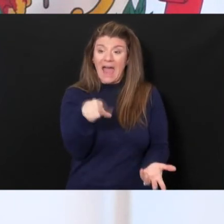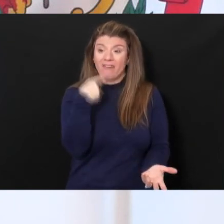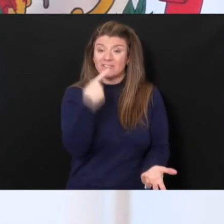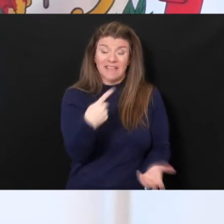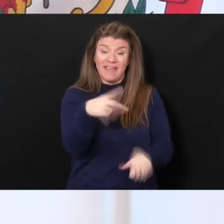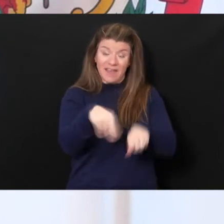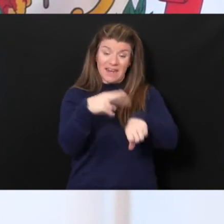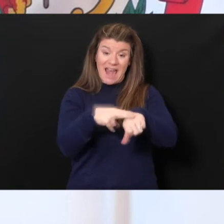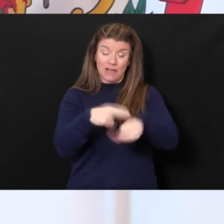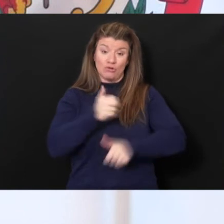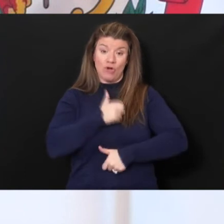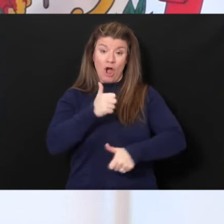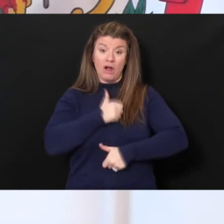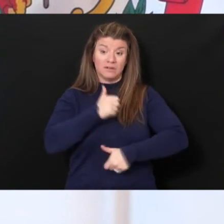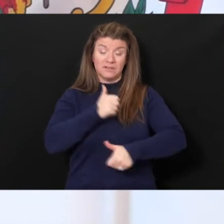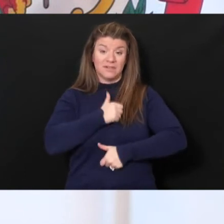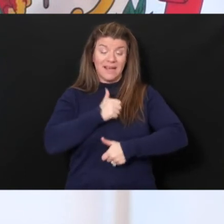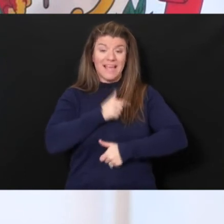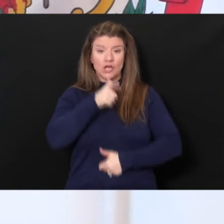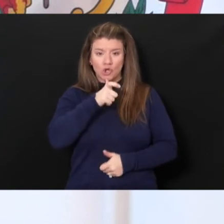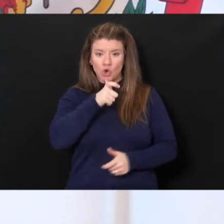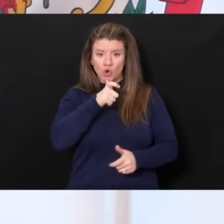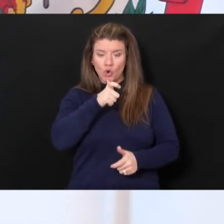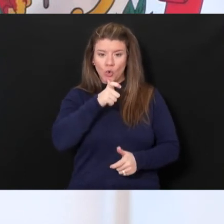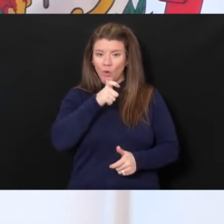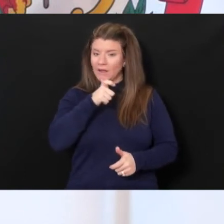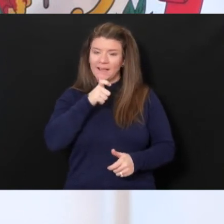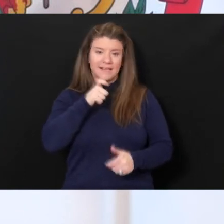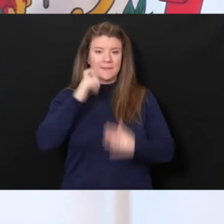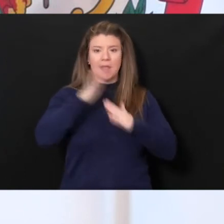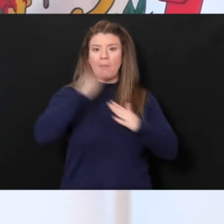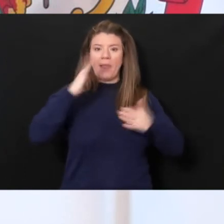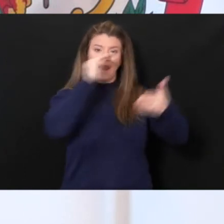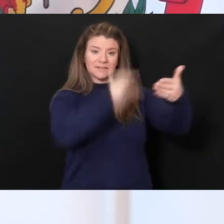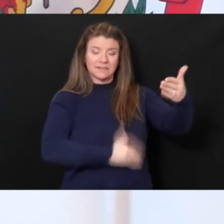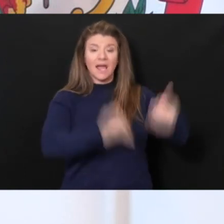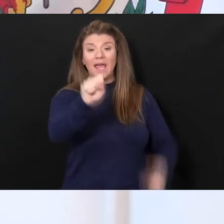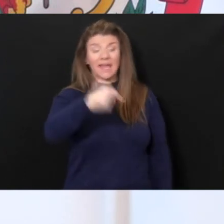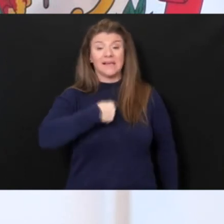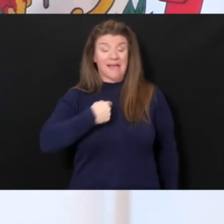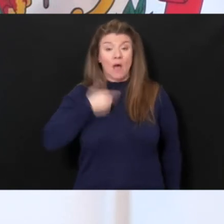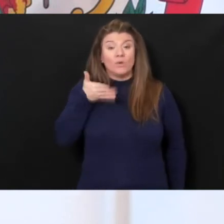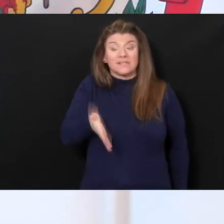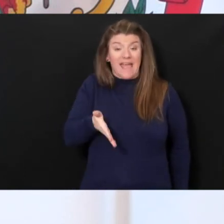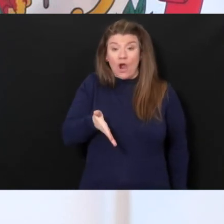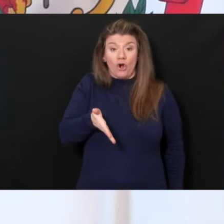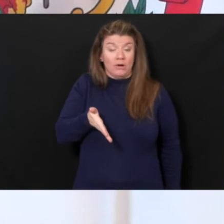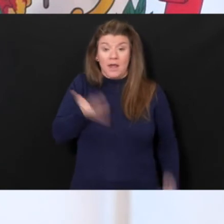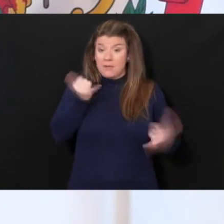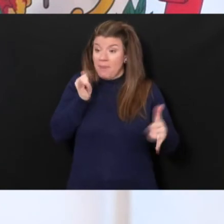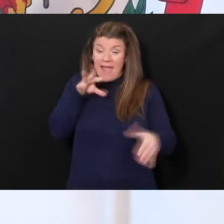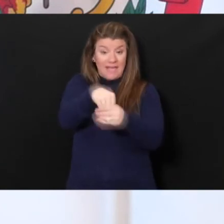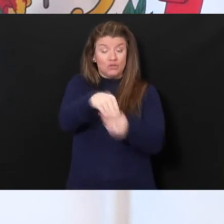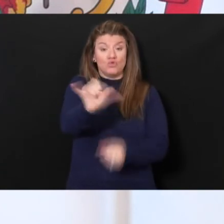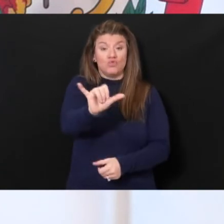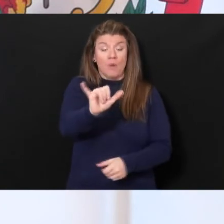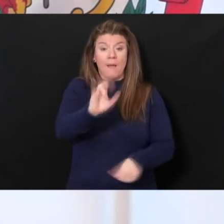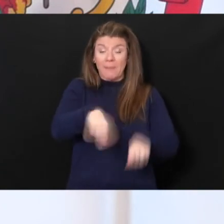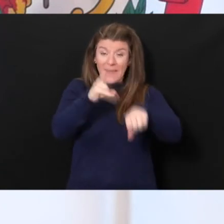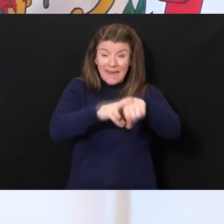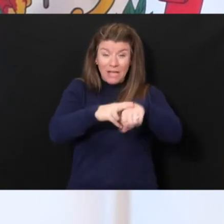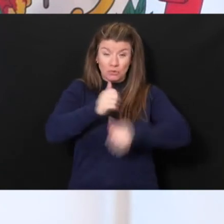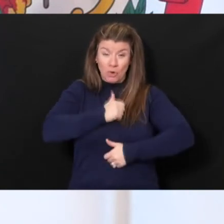National Guard was on the mound. I may have been there catching with the catcher's mitt, but the National Guard pitched a